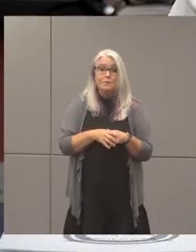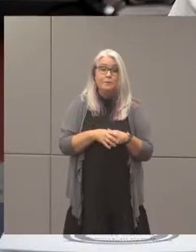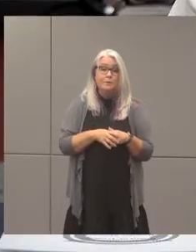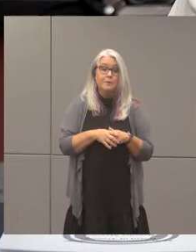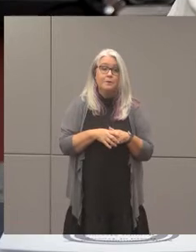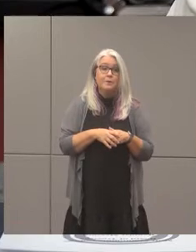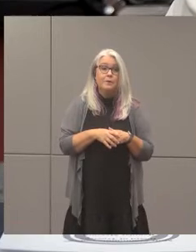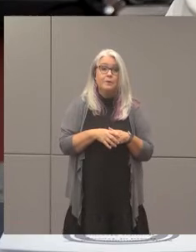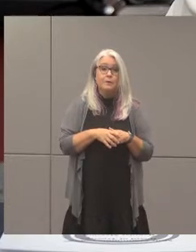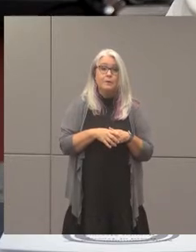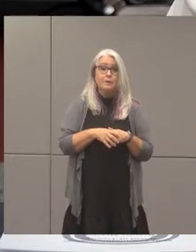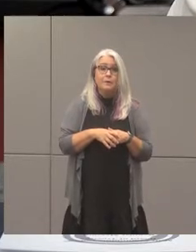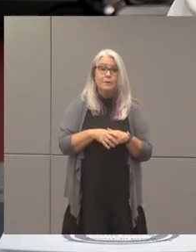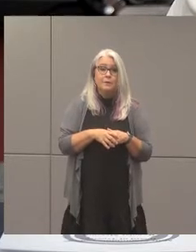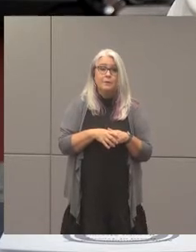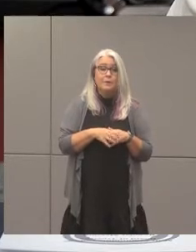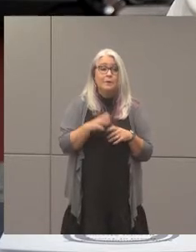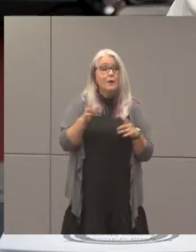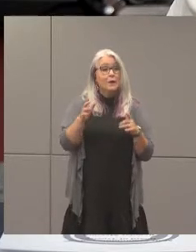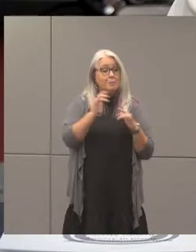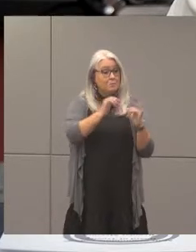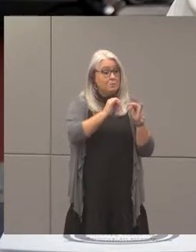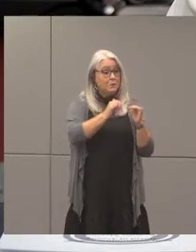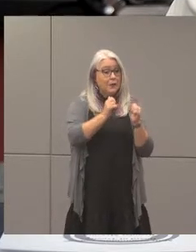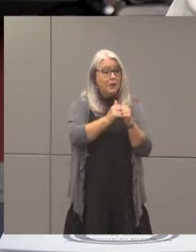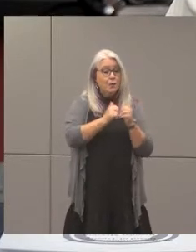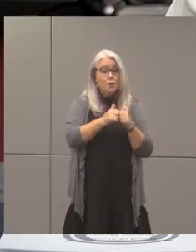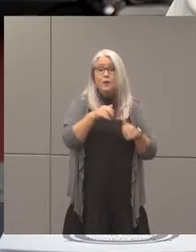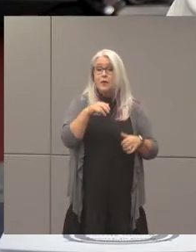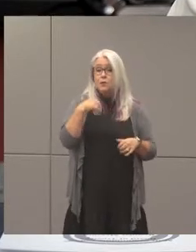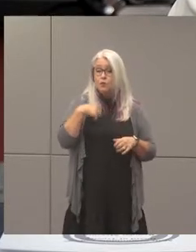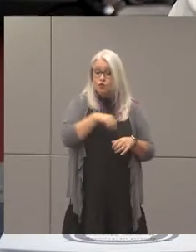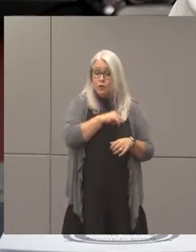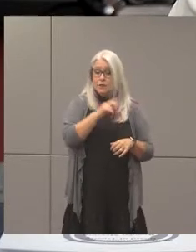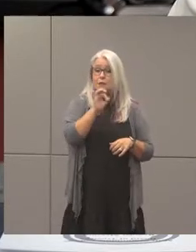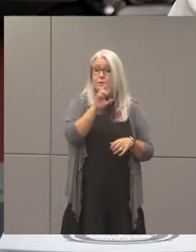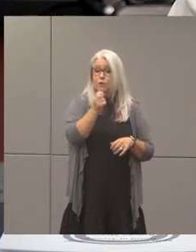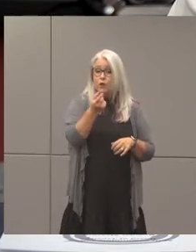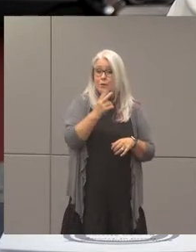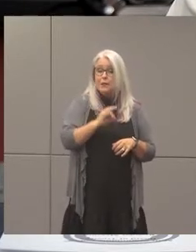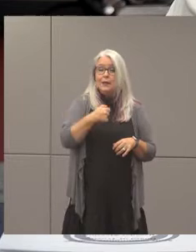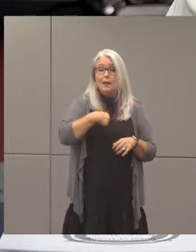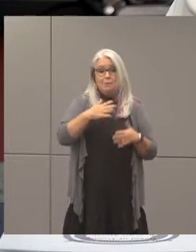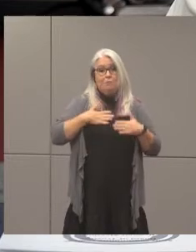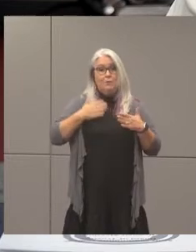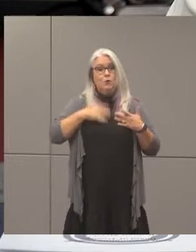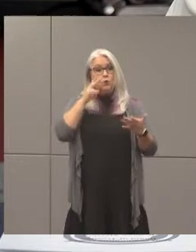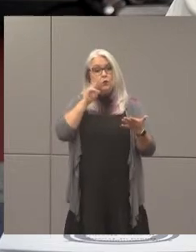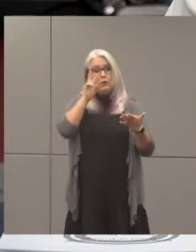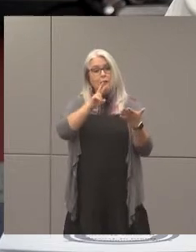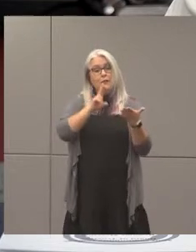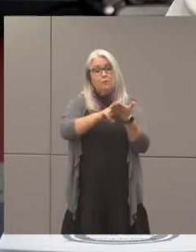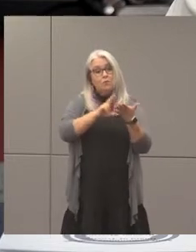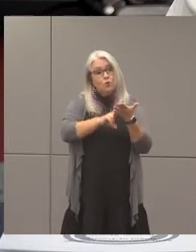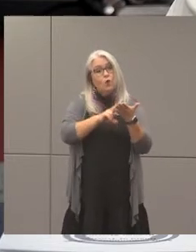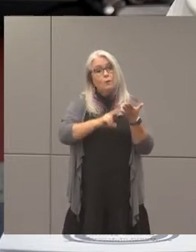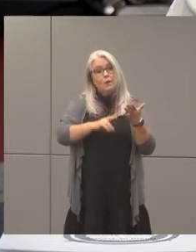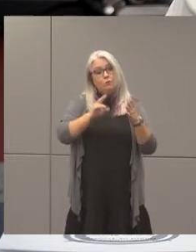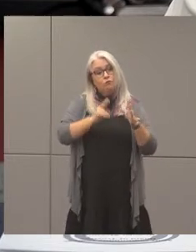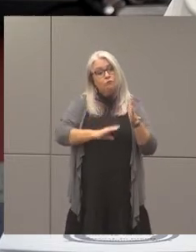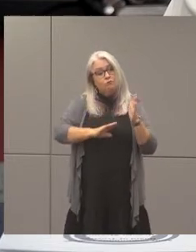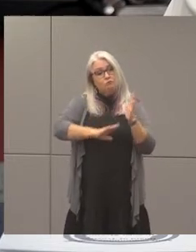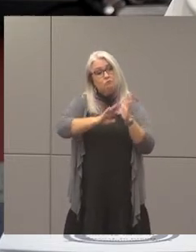I'm like Trustee Freeman. I'm glad to see the news on the enrollments, and I hope that continues. That's our way out of the